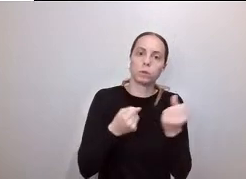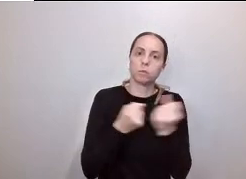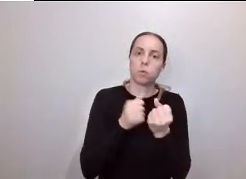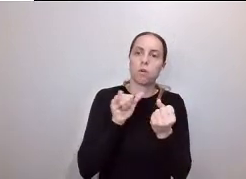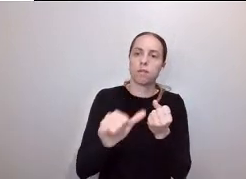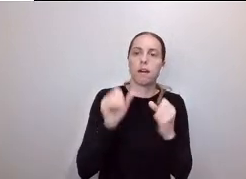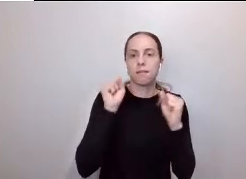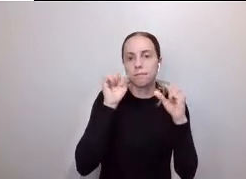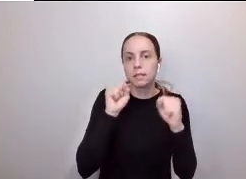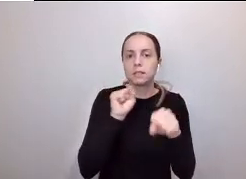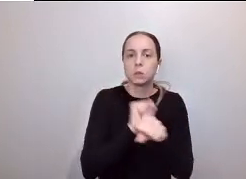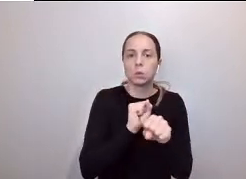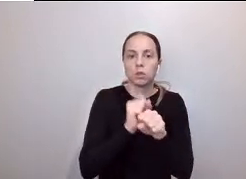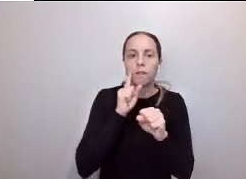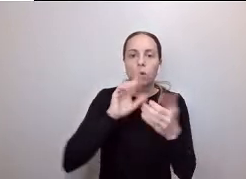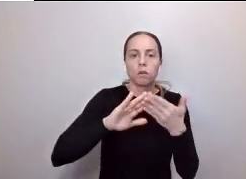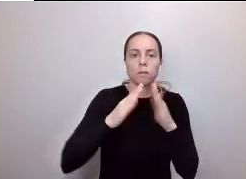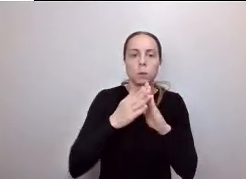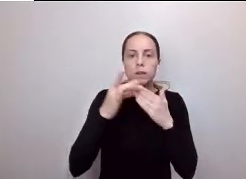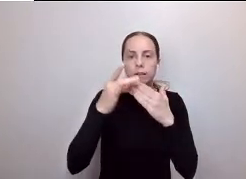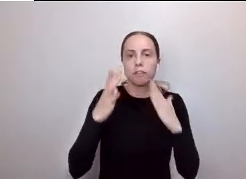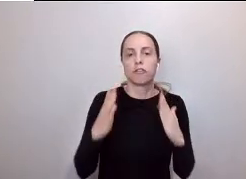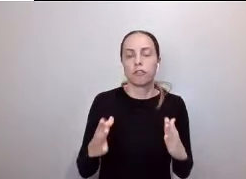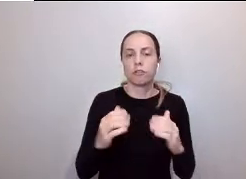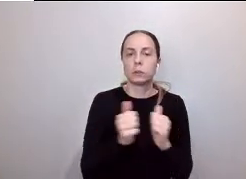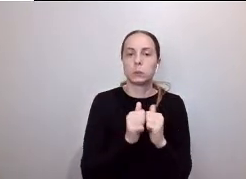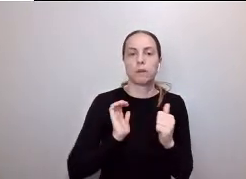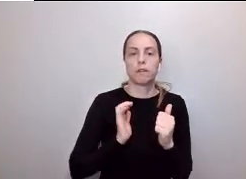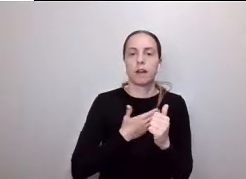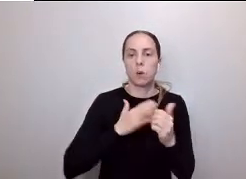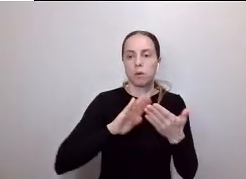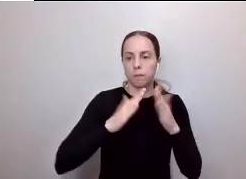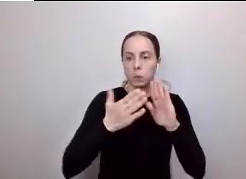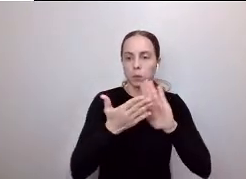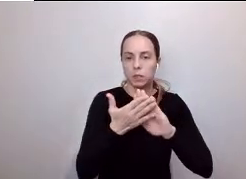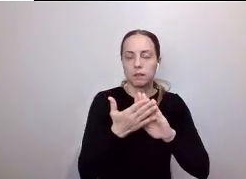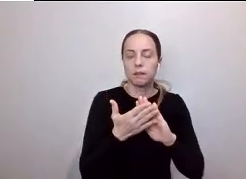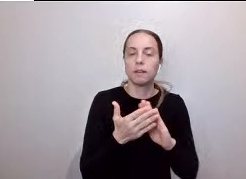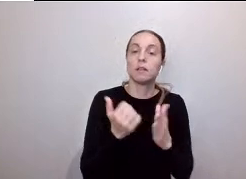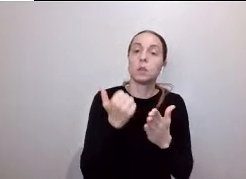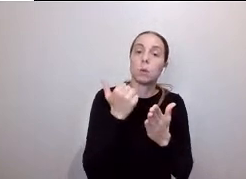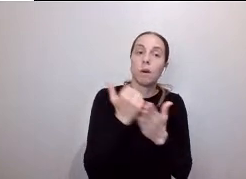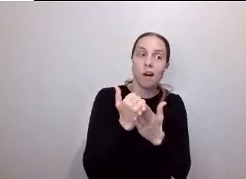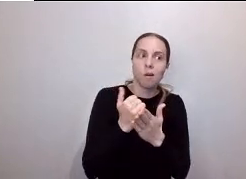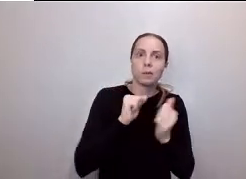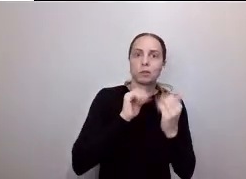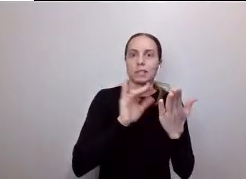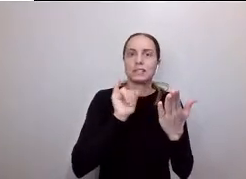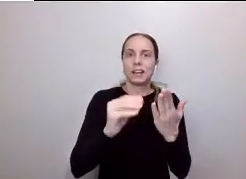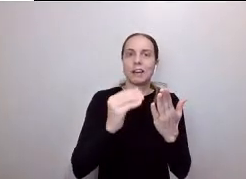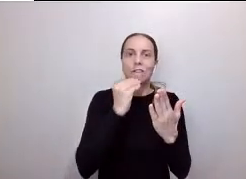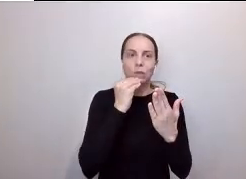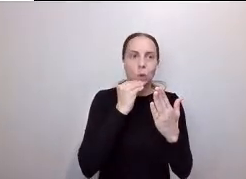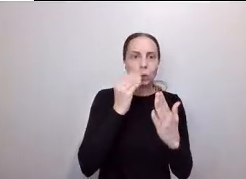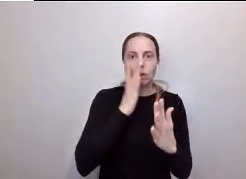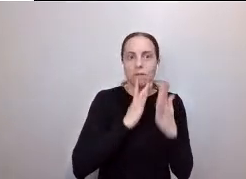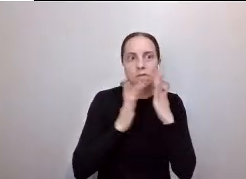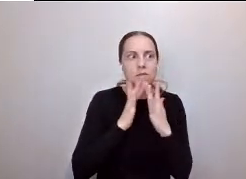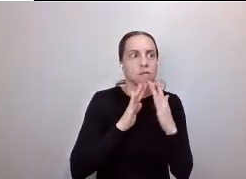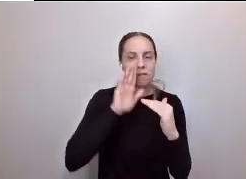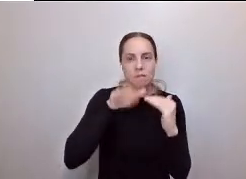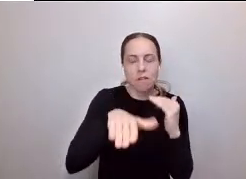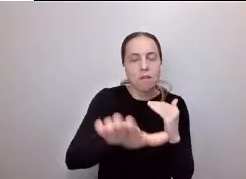address food instability in North Minneapolis, as well as really be able to help our community that